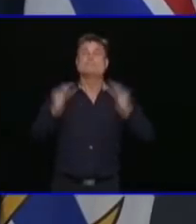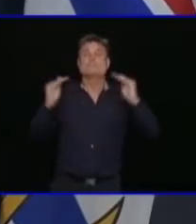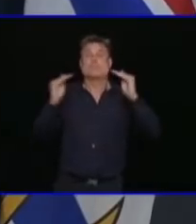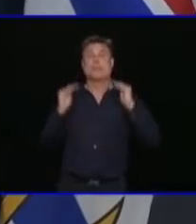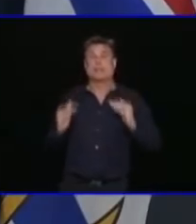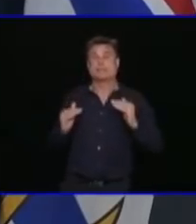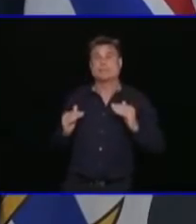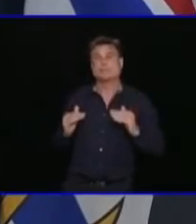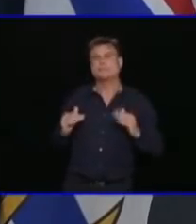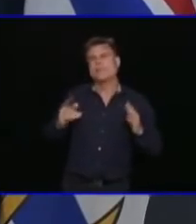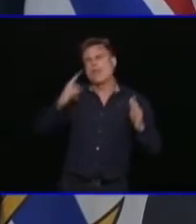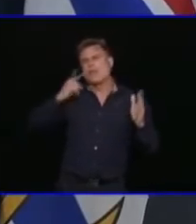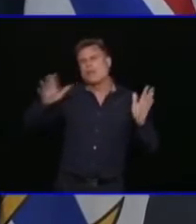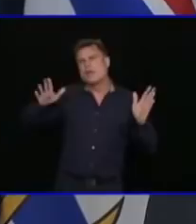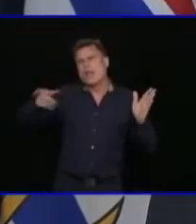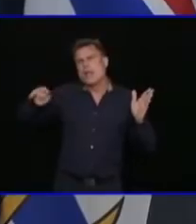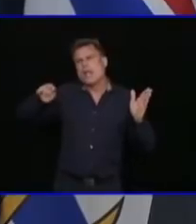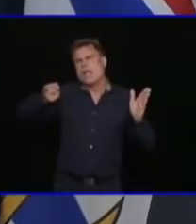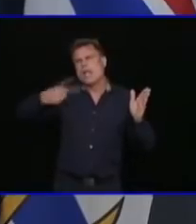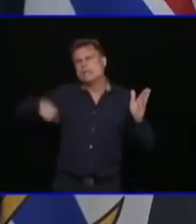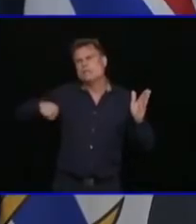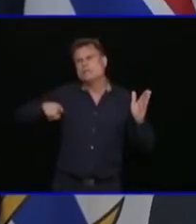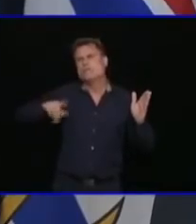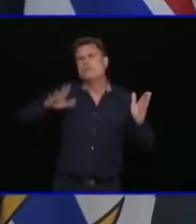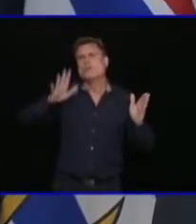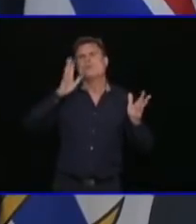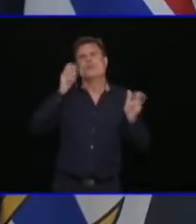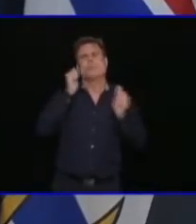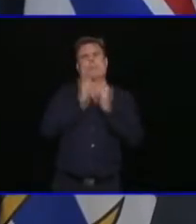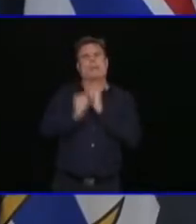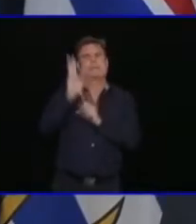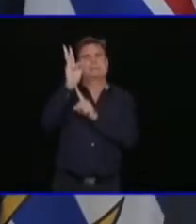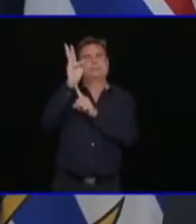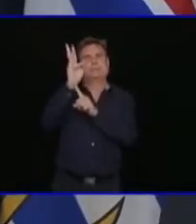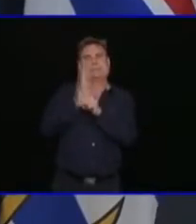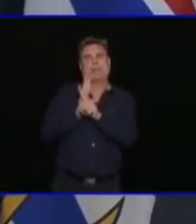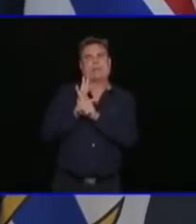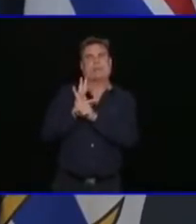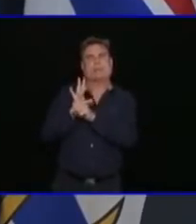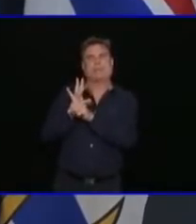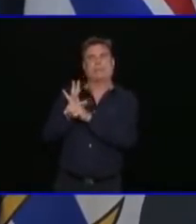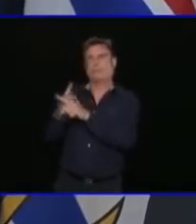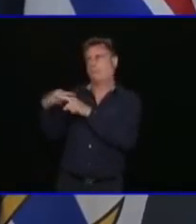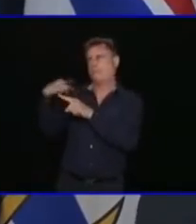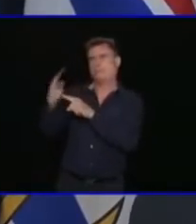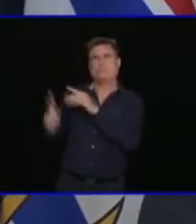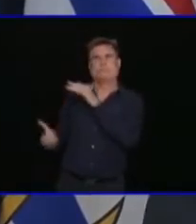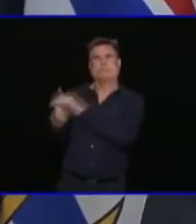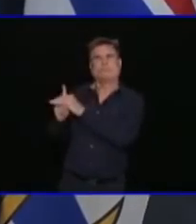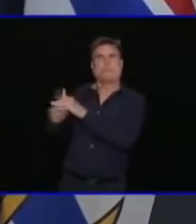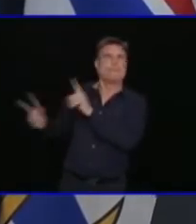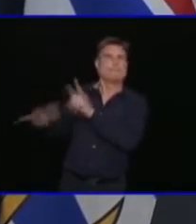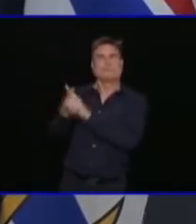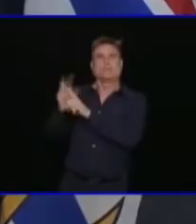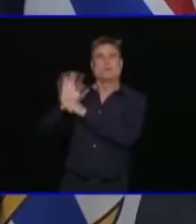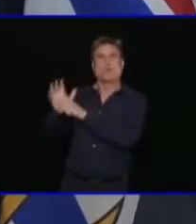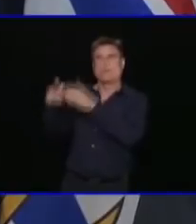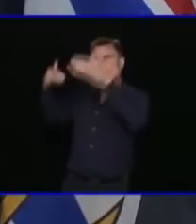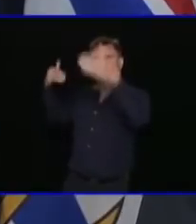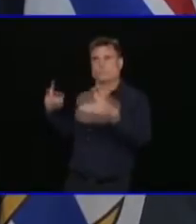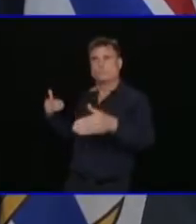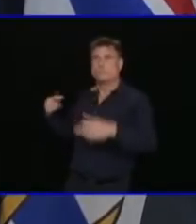Henry or myself have not mentioned that if you're sick, stay home from work and from school. And the fact that so many British